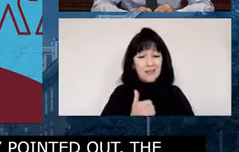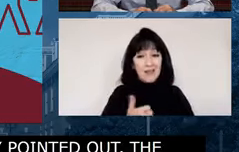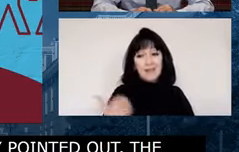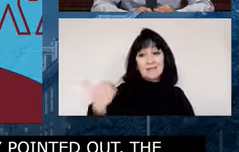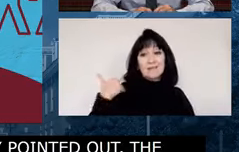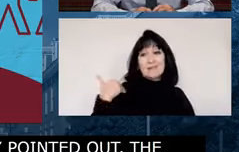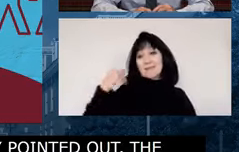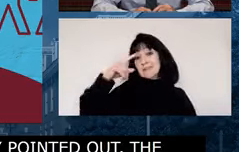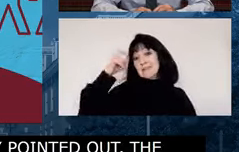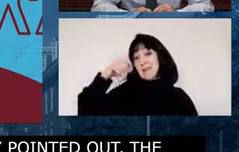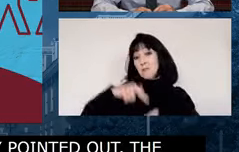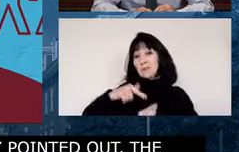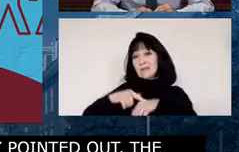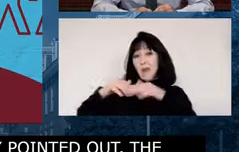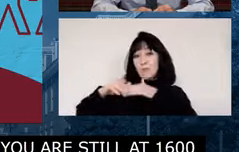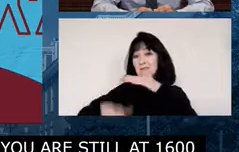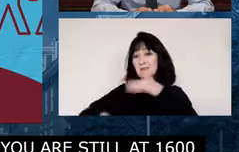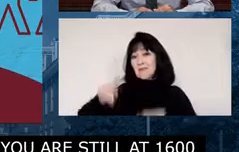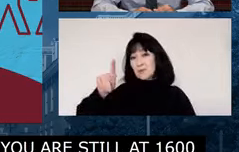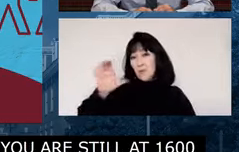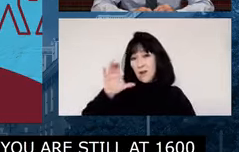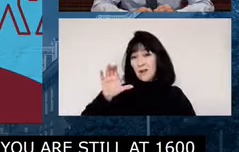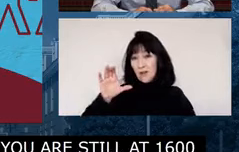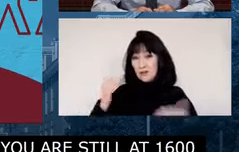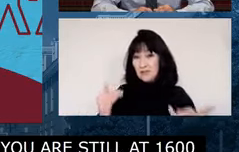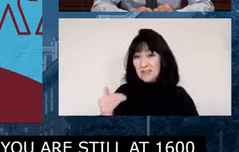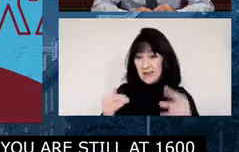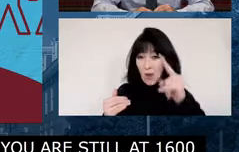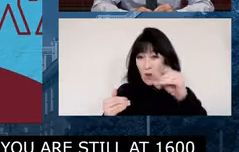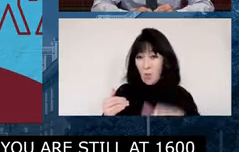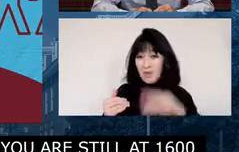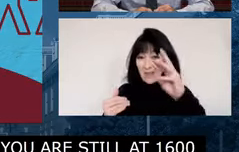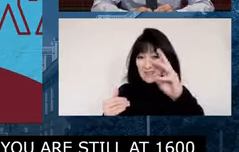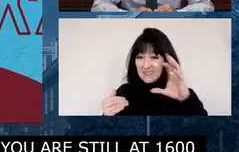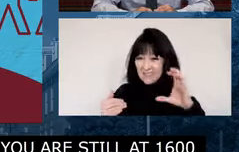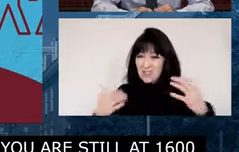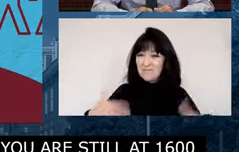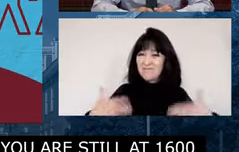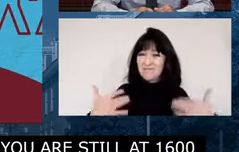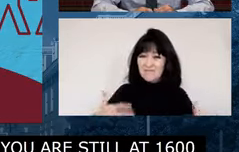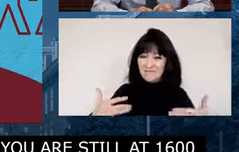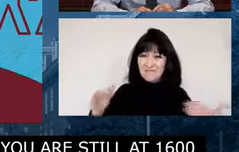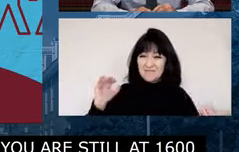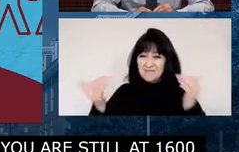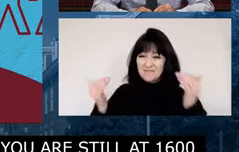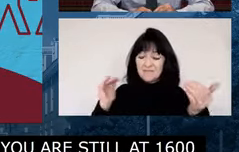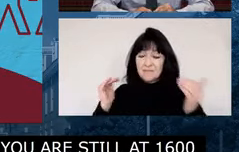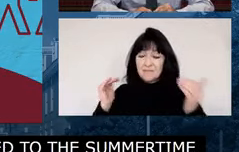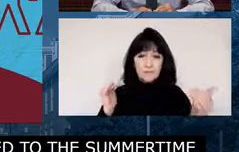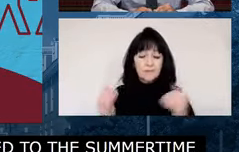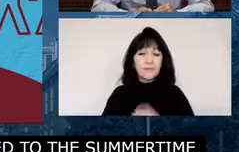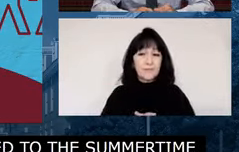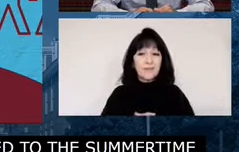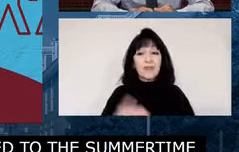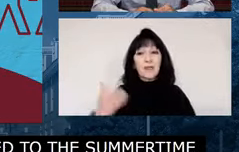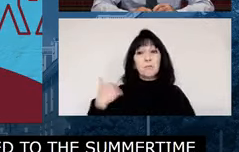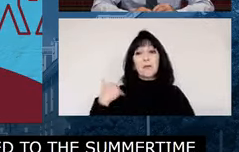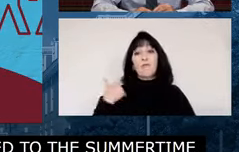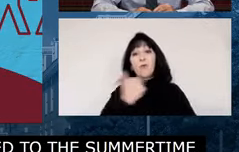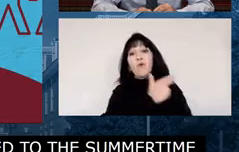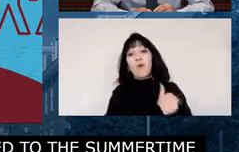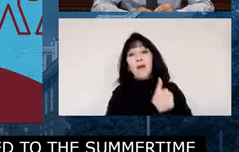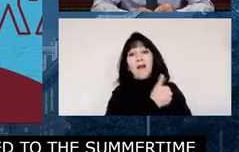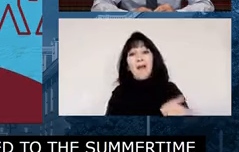fewer. We're talking now 550 hospitalizations. In the summer, at our best days,